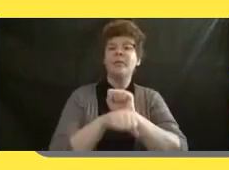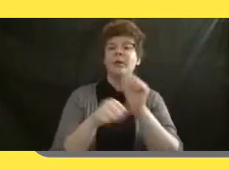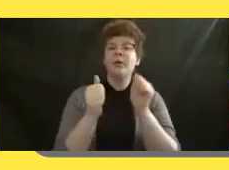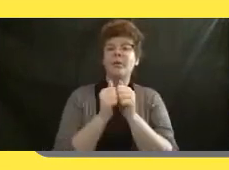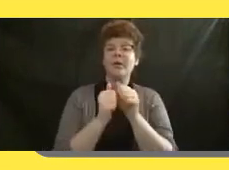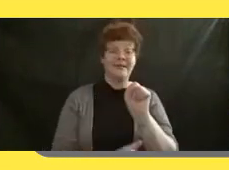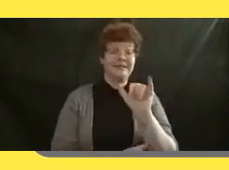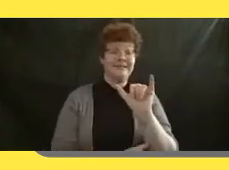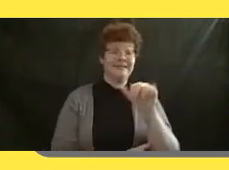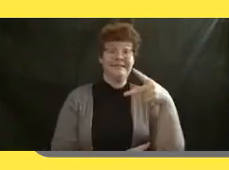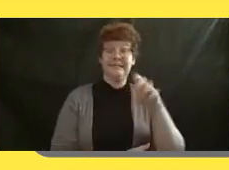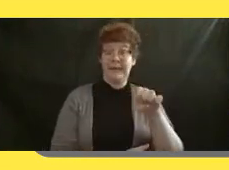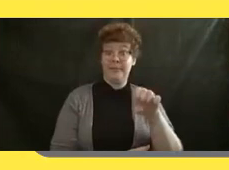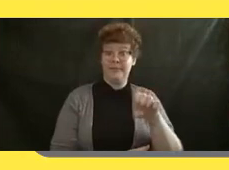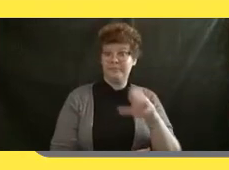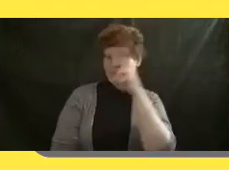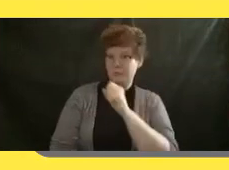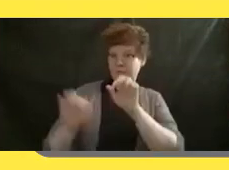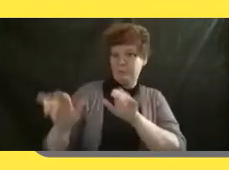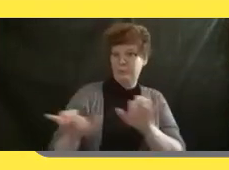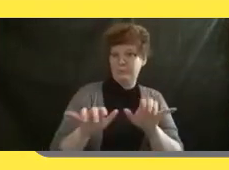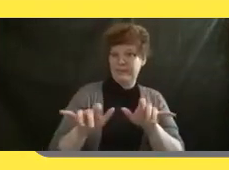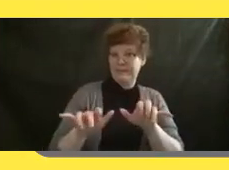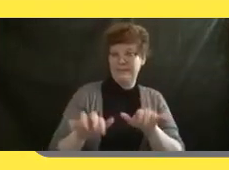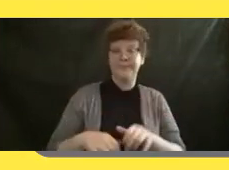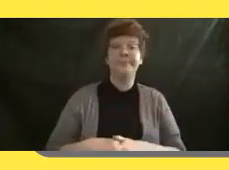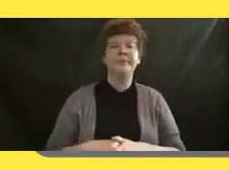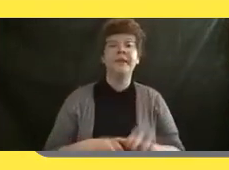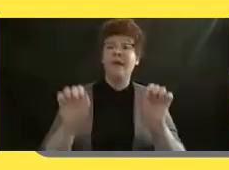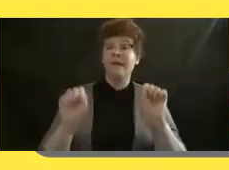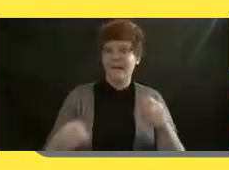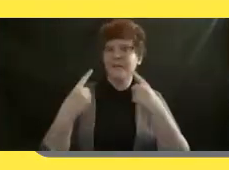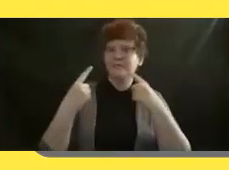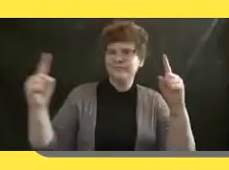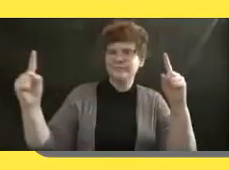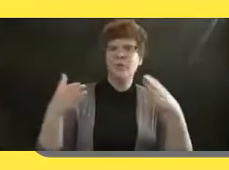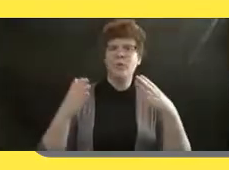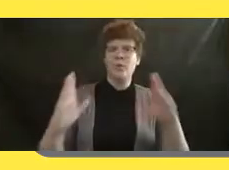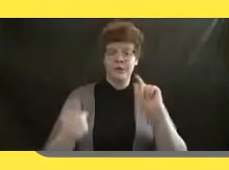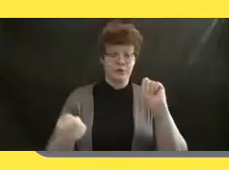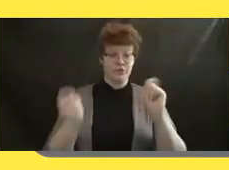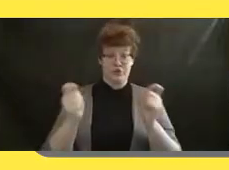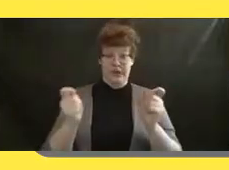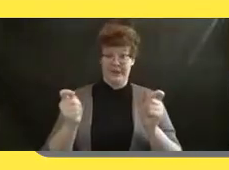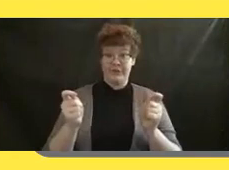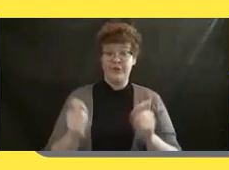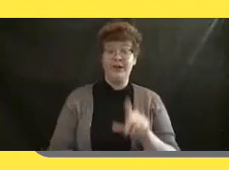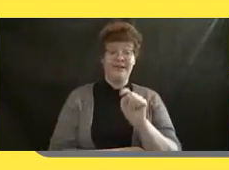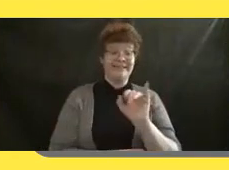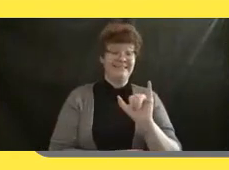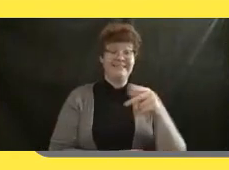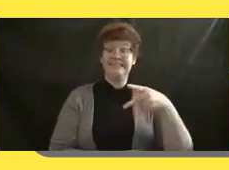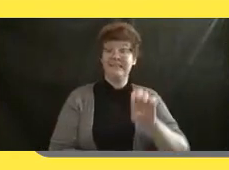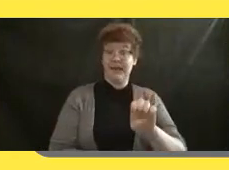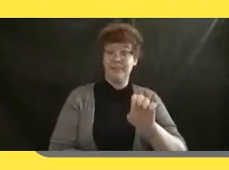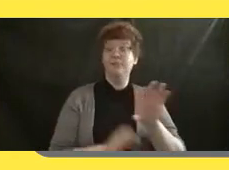that can be very effective too, a way of changing the properties of the type choices that you've made